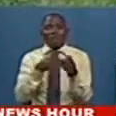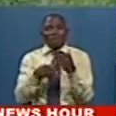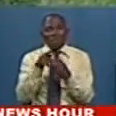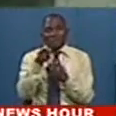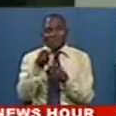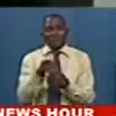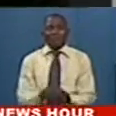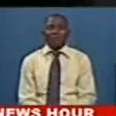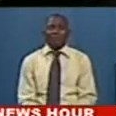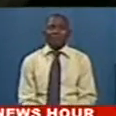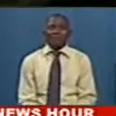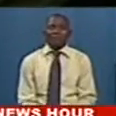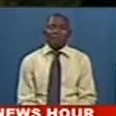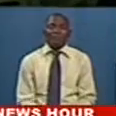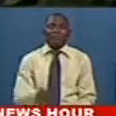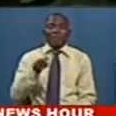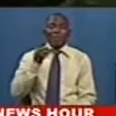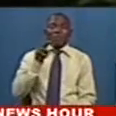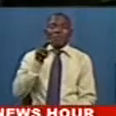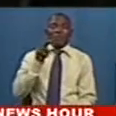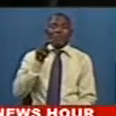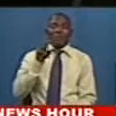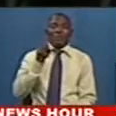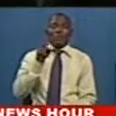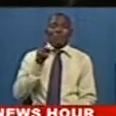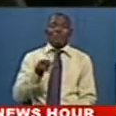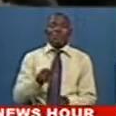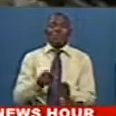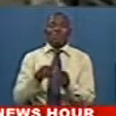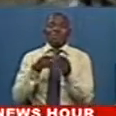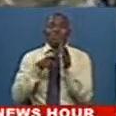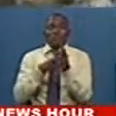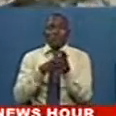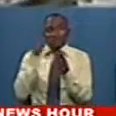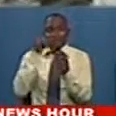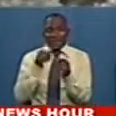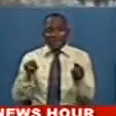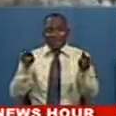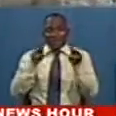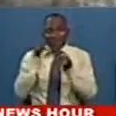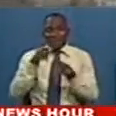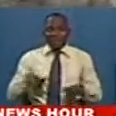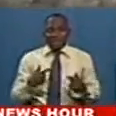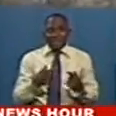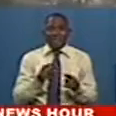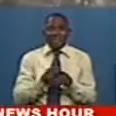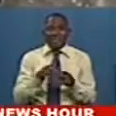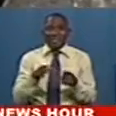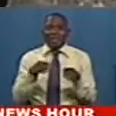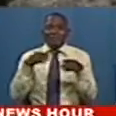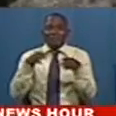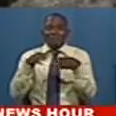burned. The museum shares the values that Dr. Noguchi had for life, including the trait